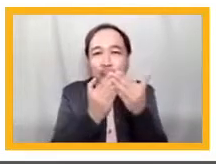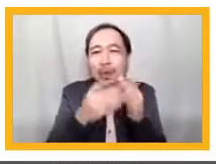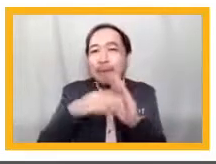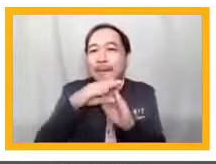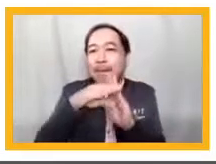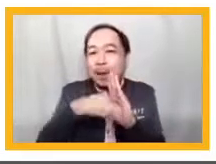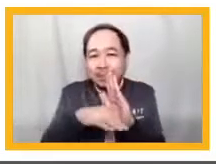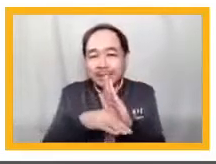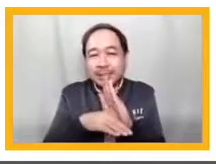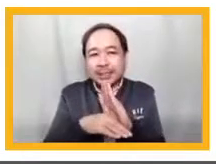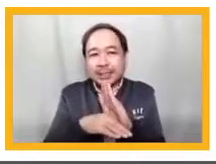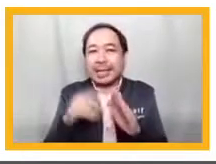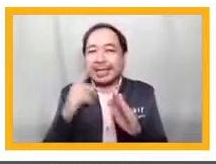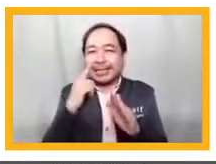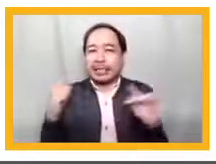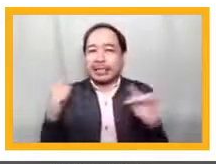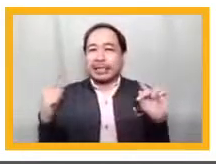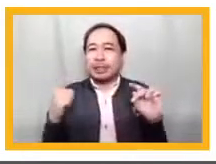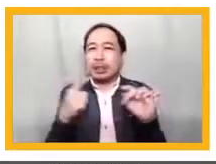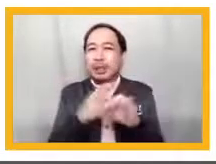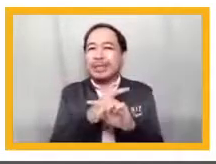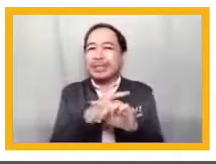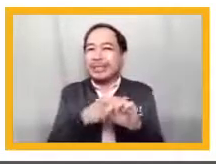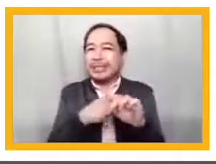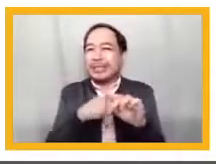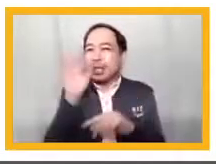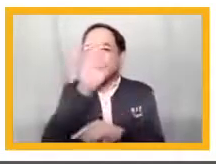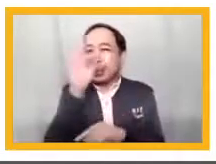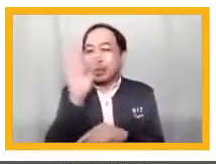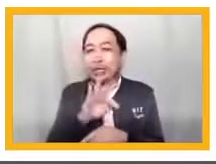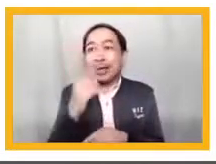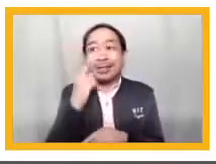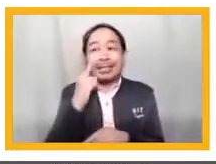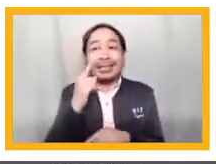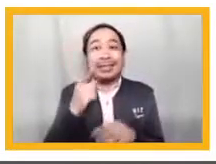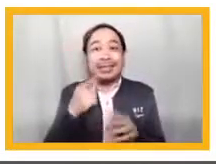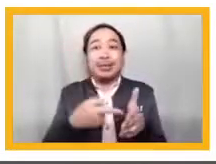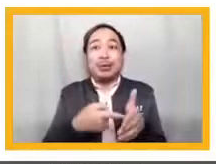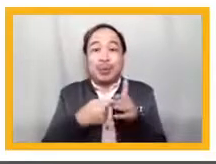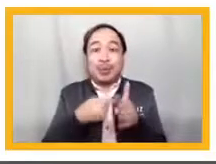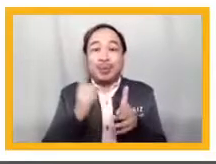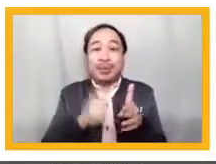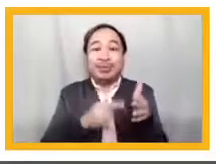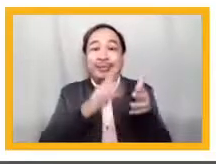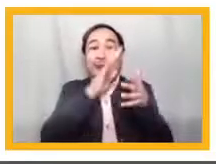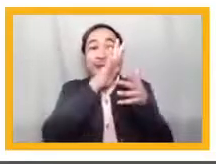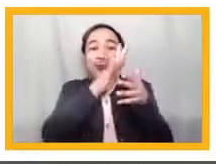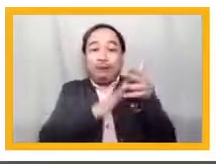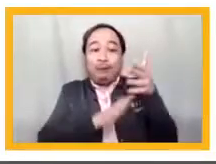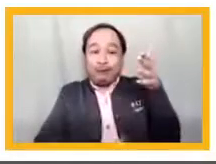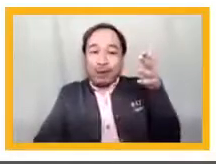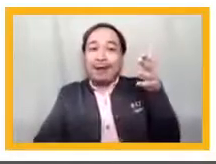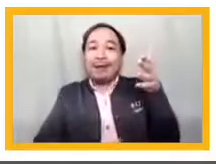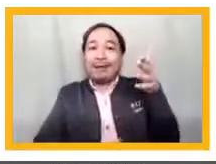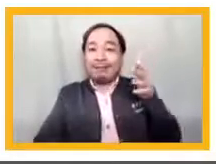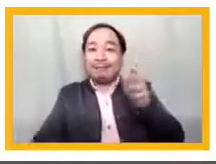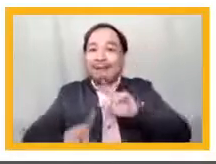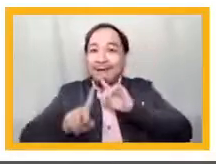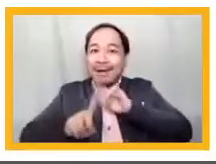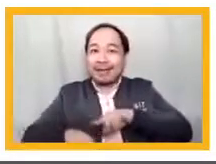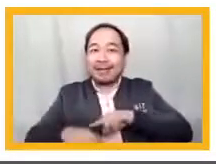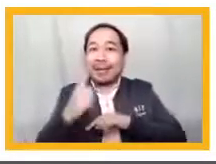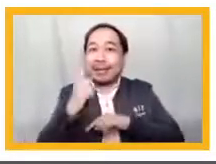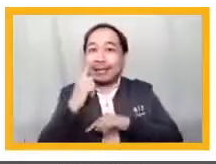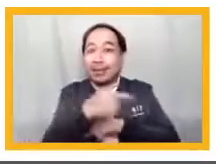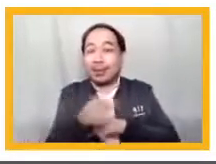This is a complex question. I think this requires a whole paper. So I do call on the organizer of this conference